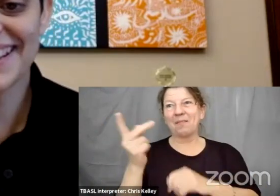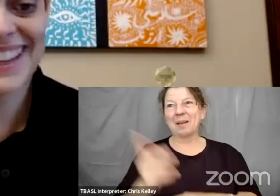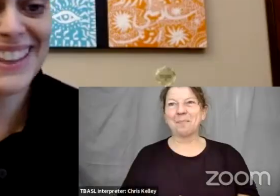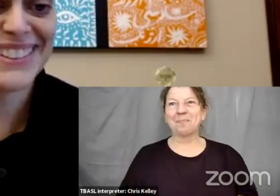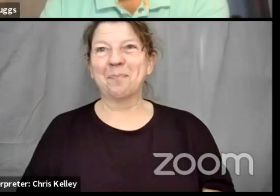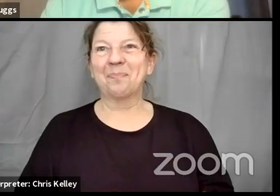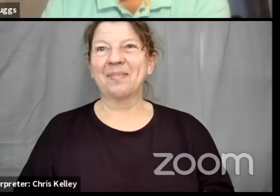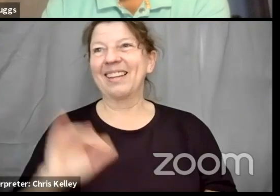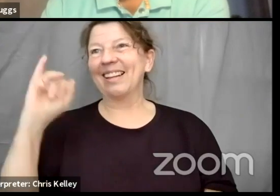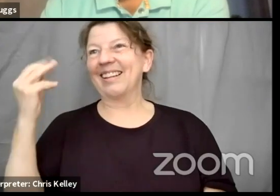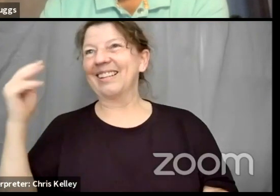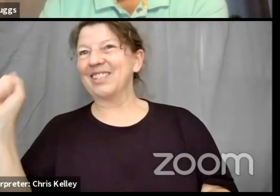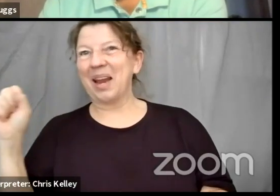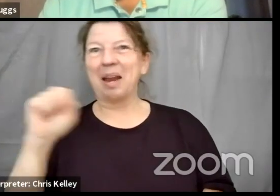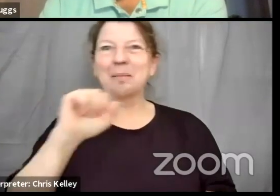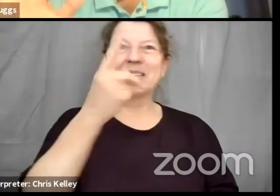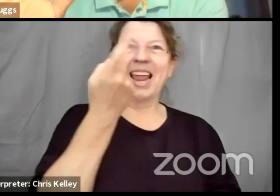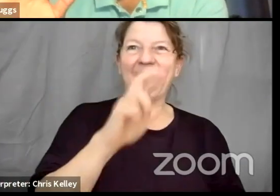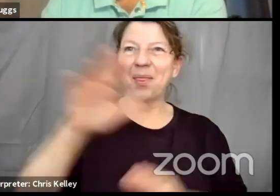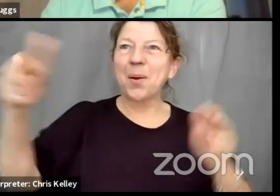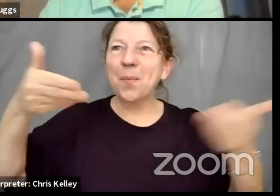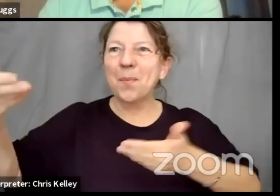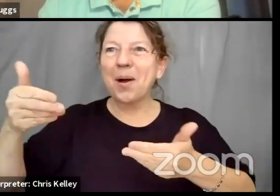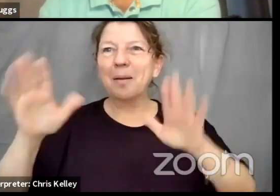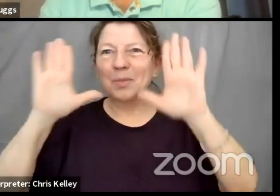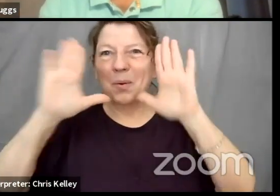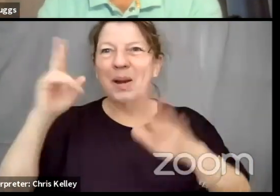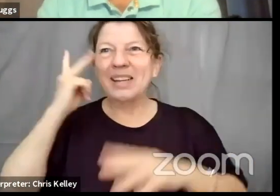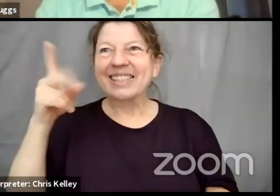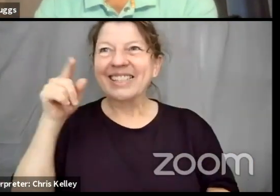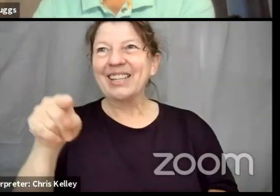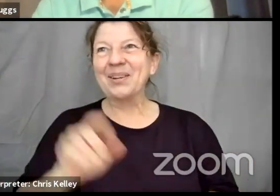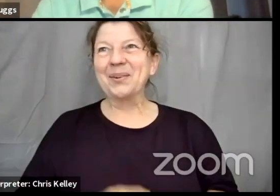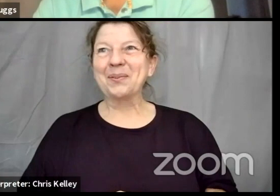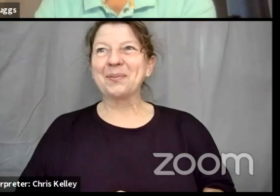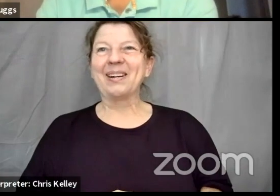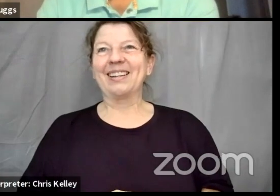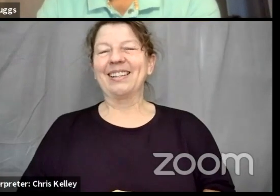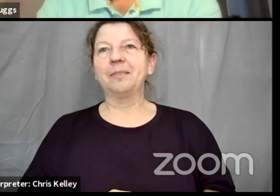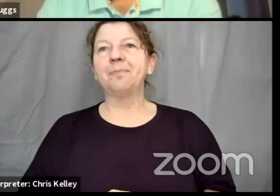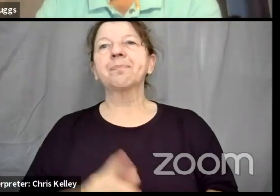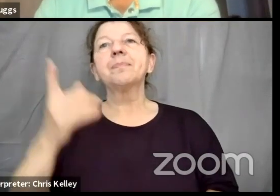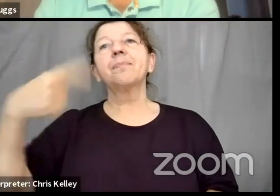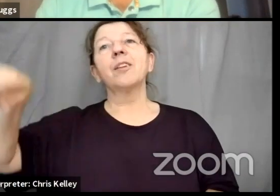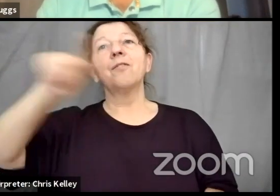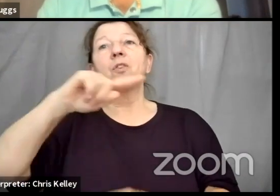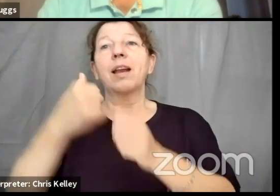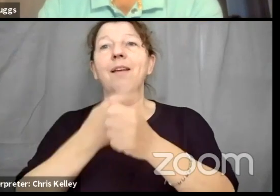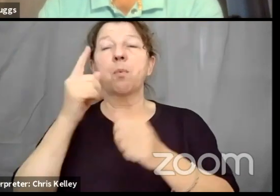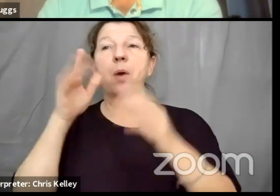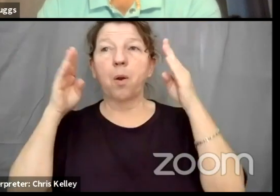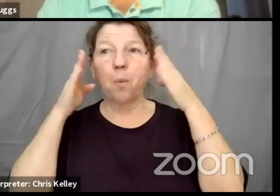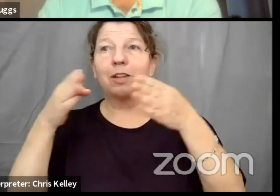James and Heather, welcome so much. It's so great to see you. Hey. For those watching,